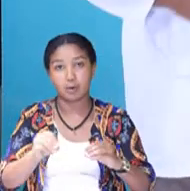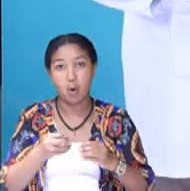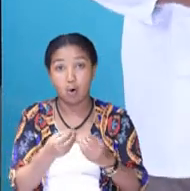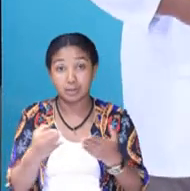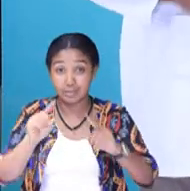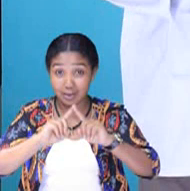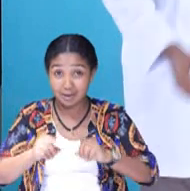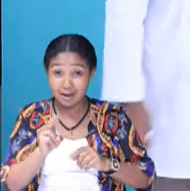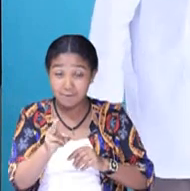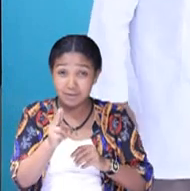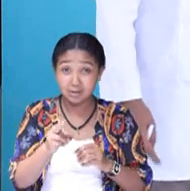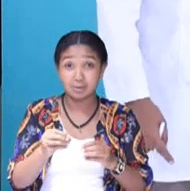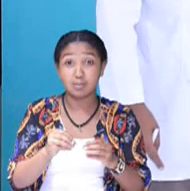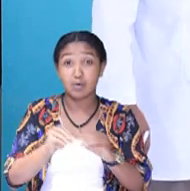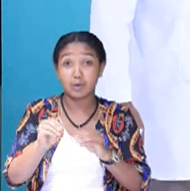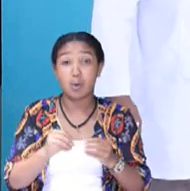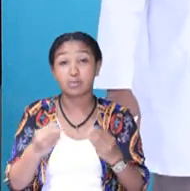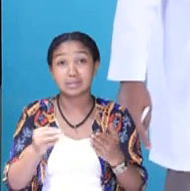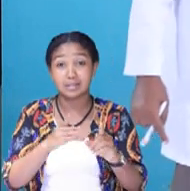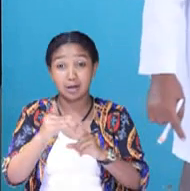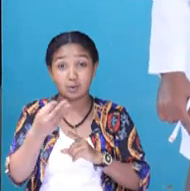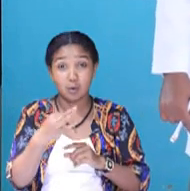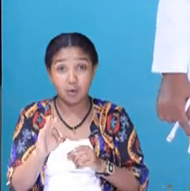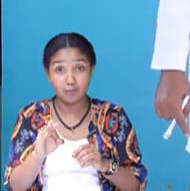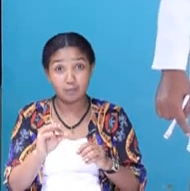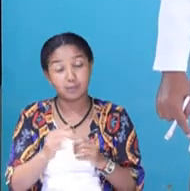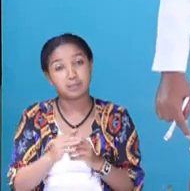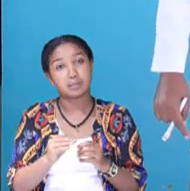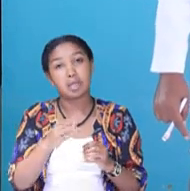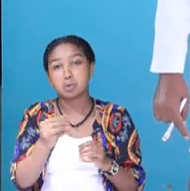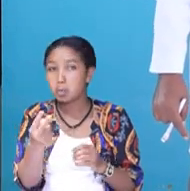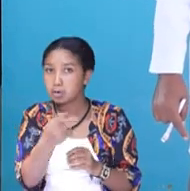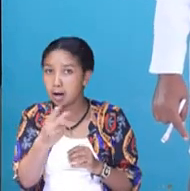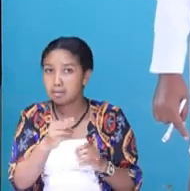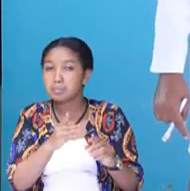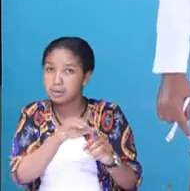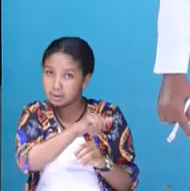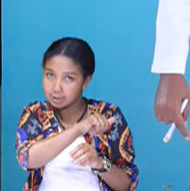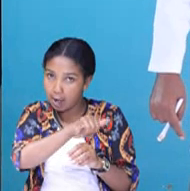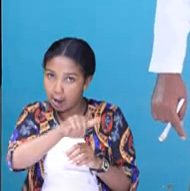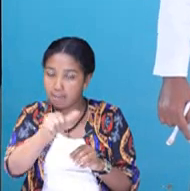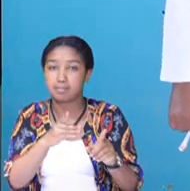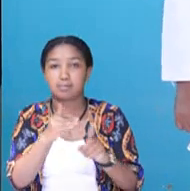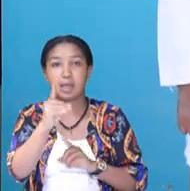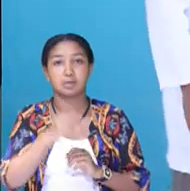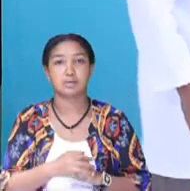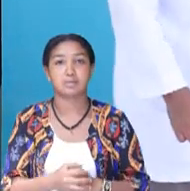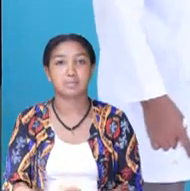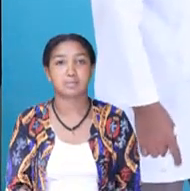object, but for a faster moving object, the direction of angular velocity and angular acceleration are the same.